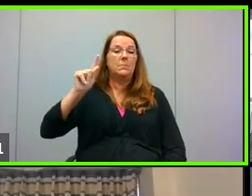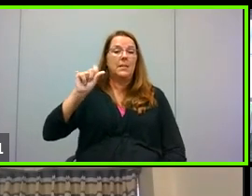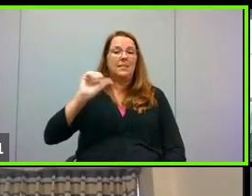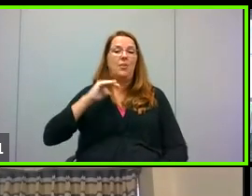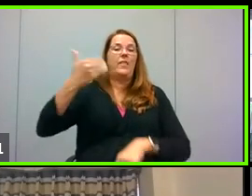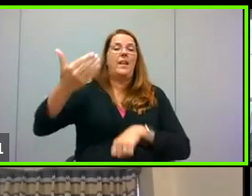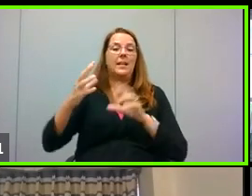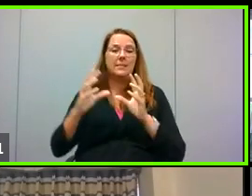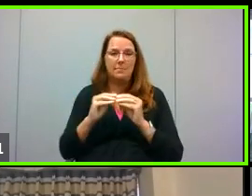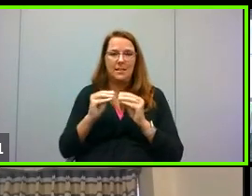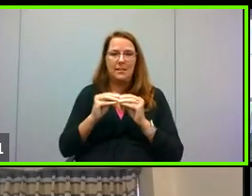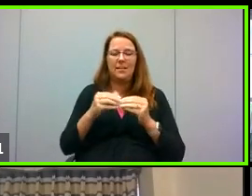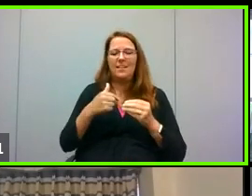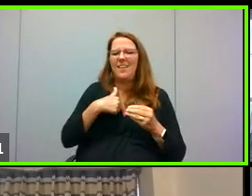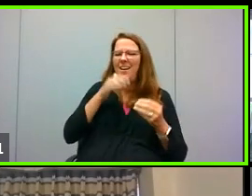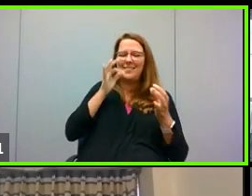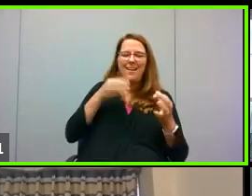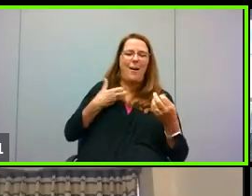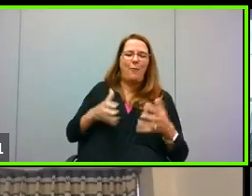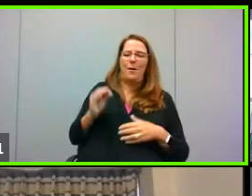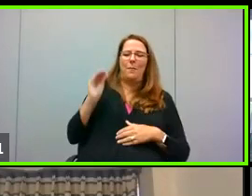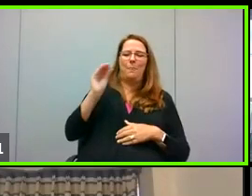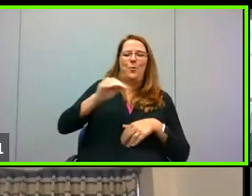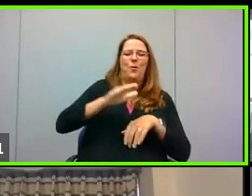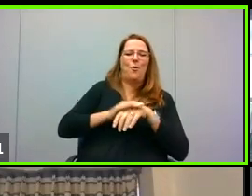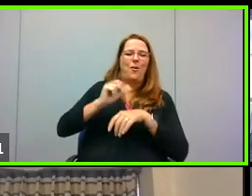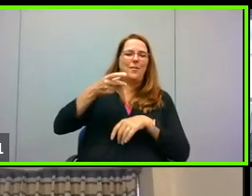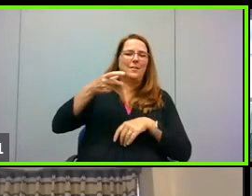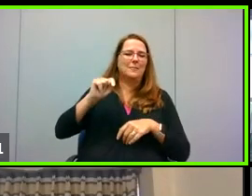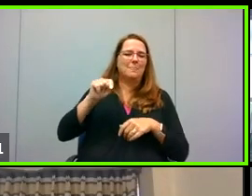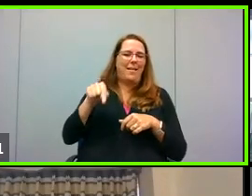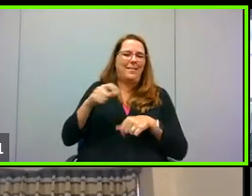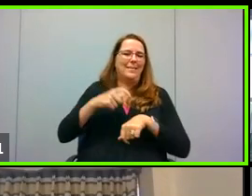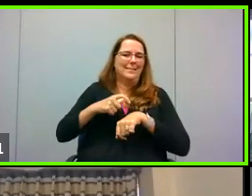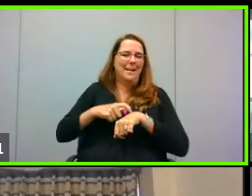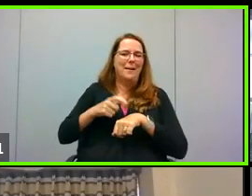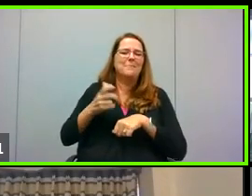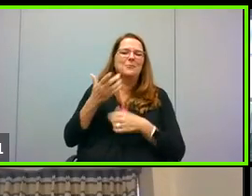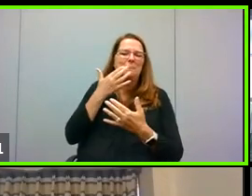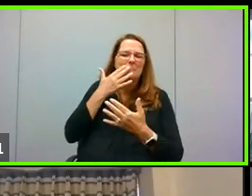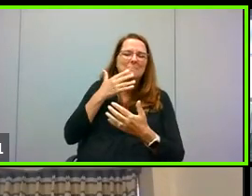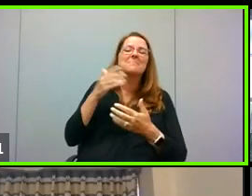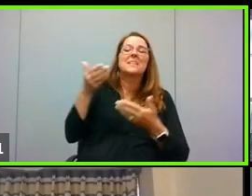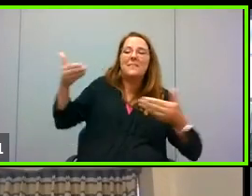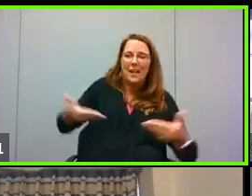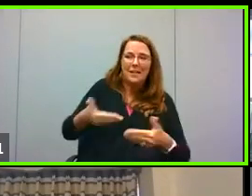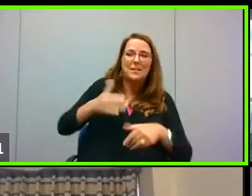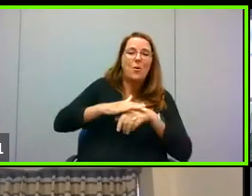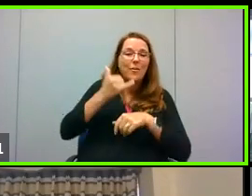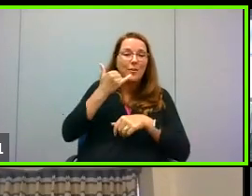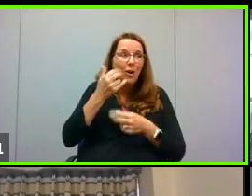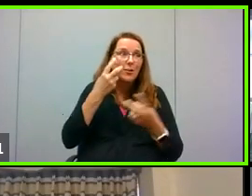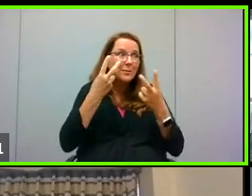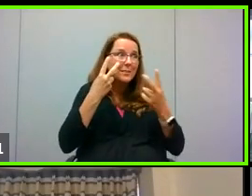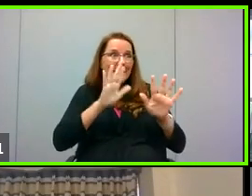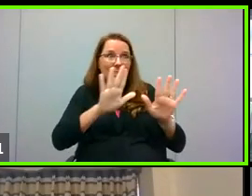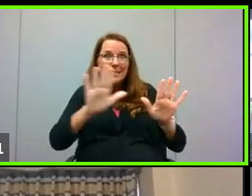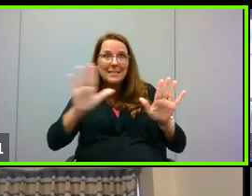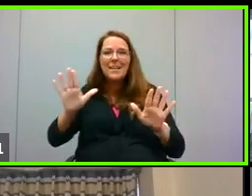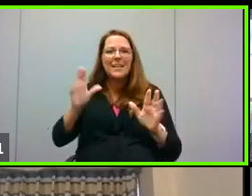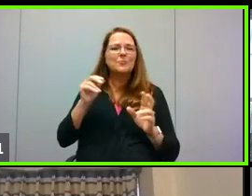just decided not to put him on the spot this time, but then invited him to be on the call and to see your wonderful faces and to hear what the